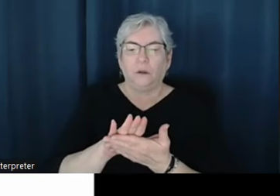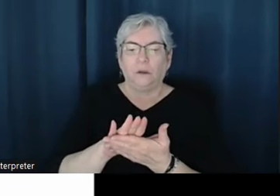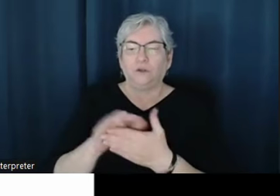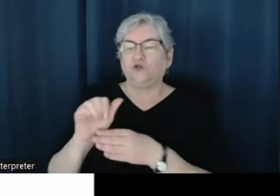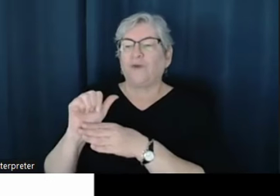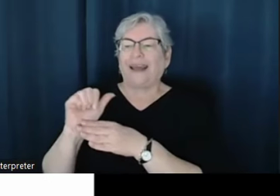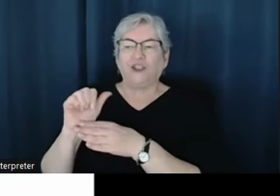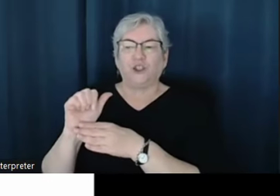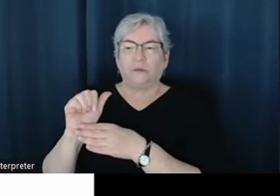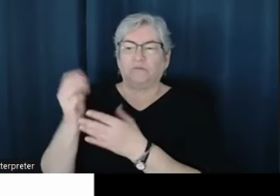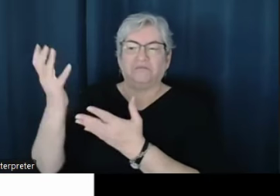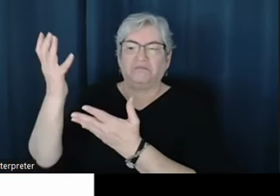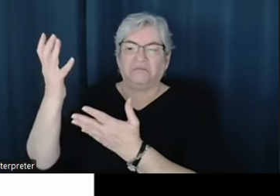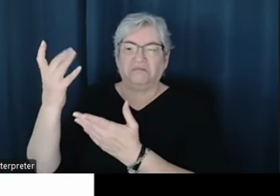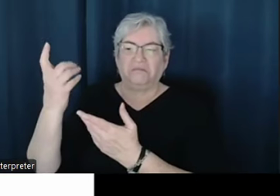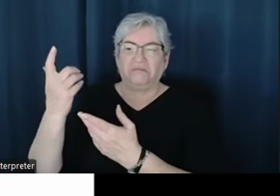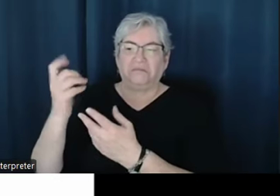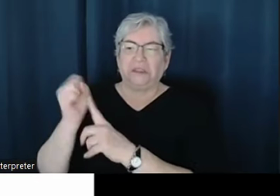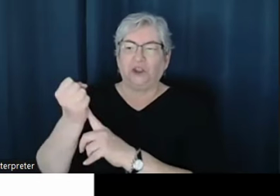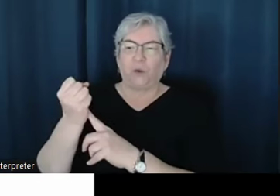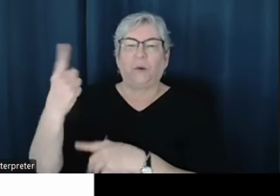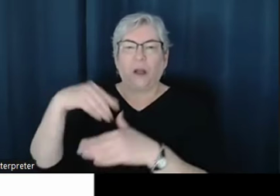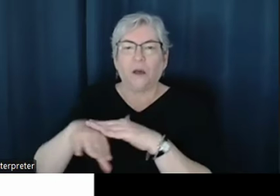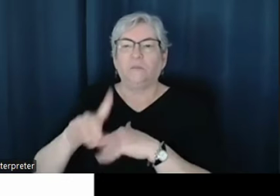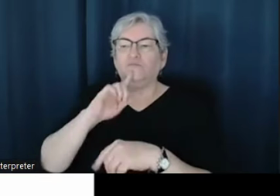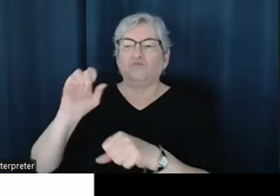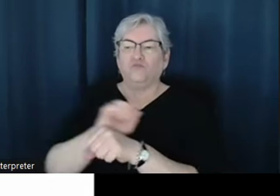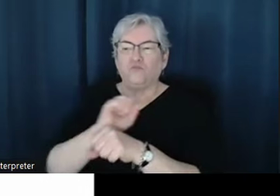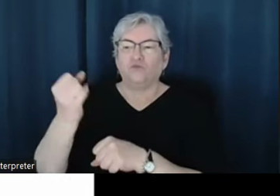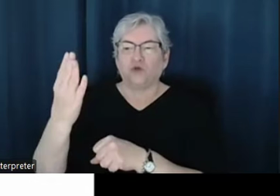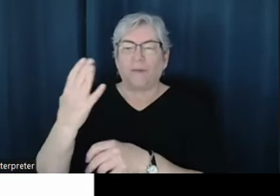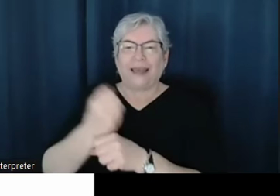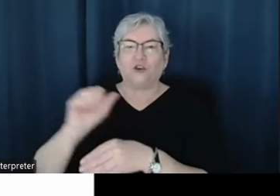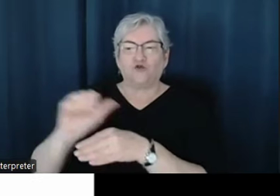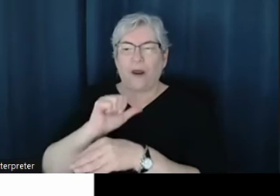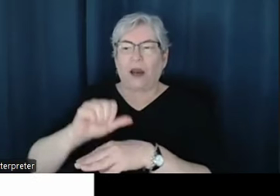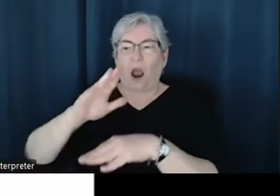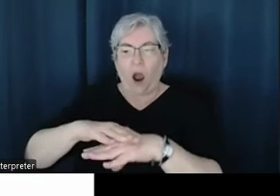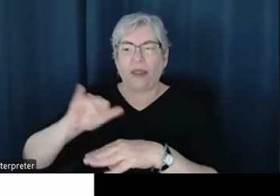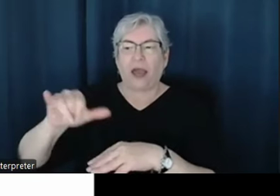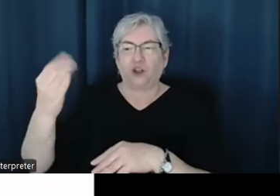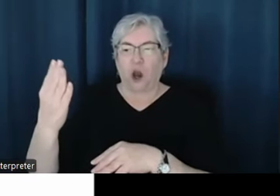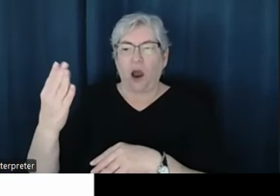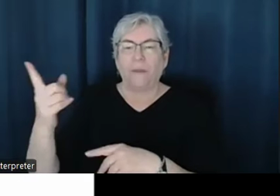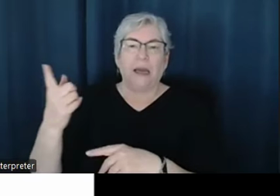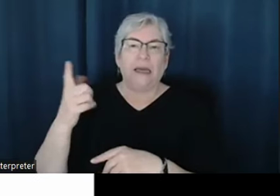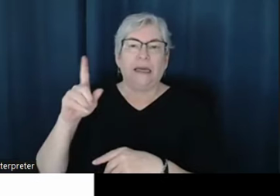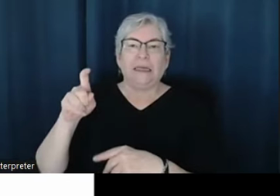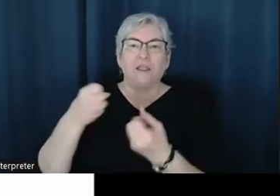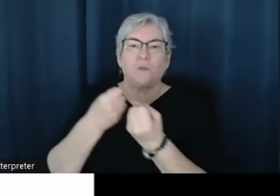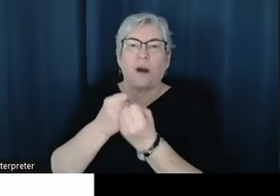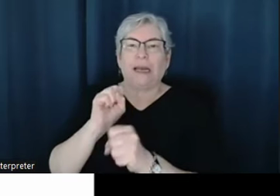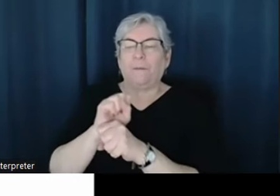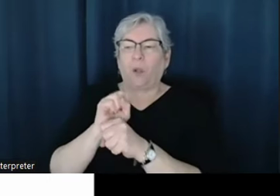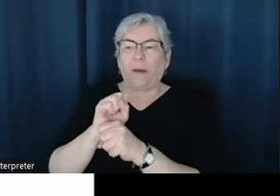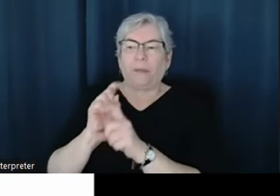training situation, let's call it that. So they're going to go to a real job, they're going to be getting training on the job. They may need a supported employment of a